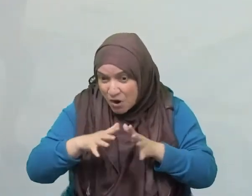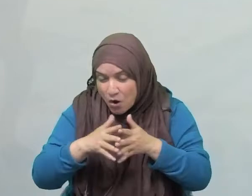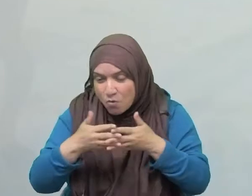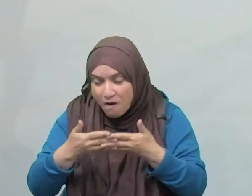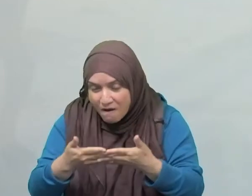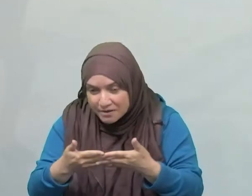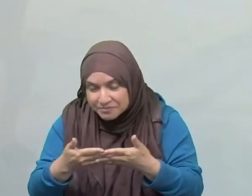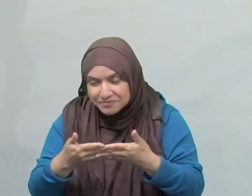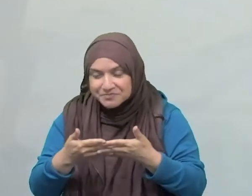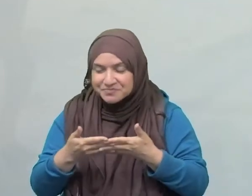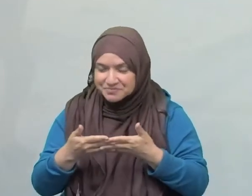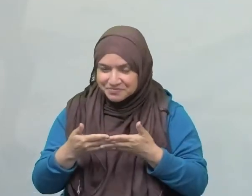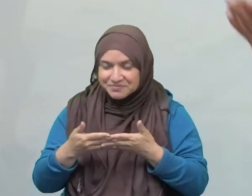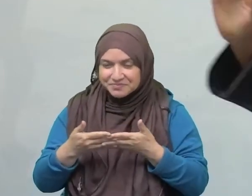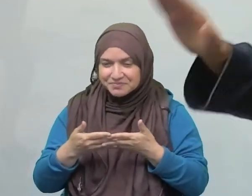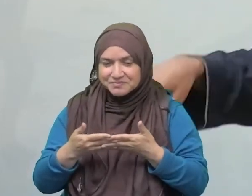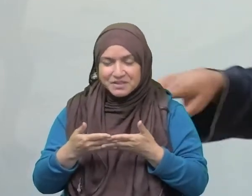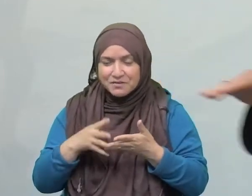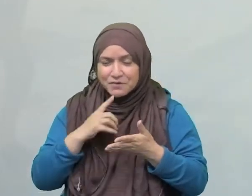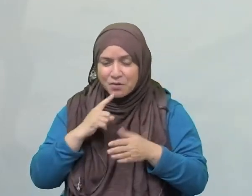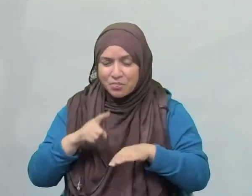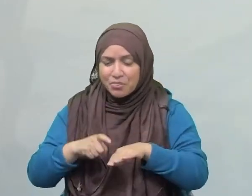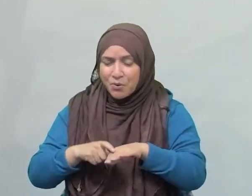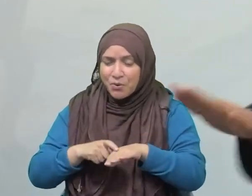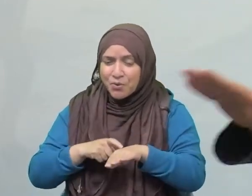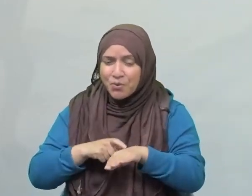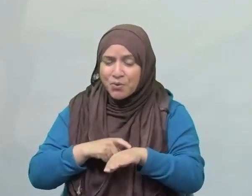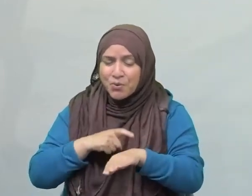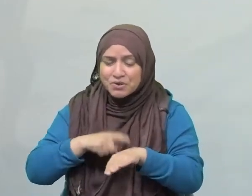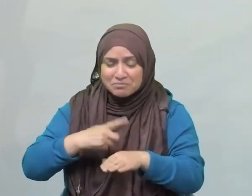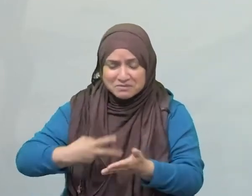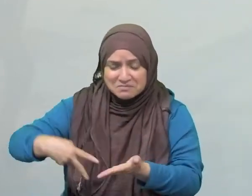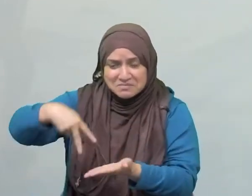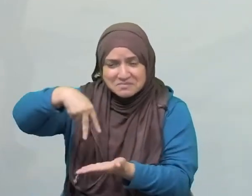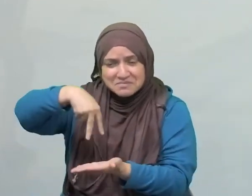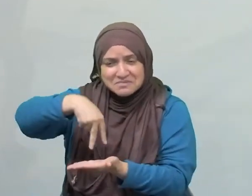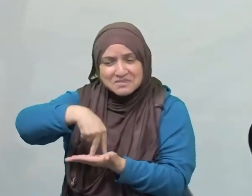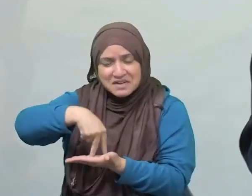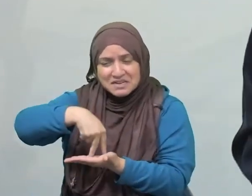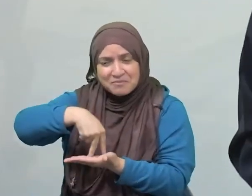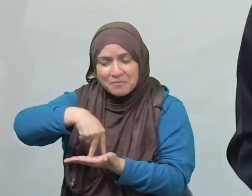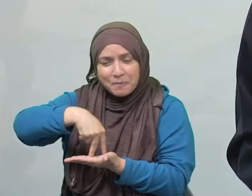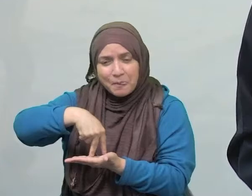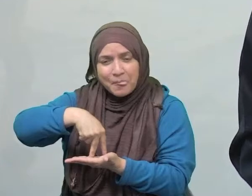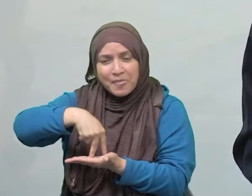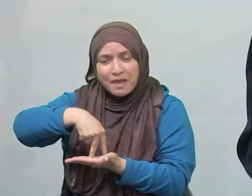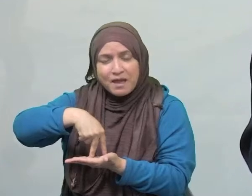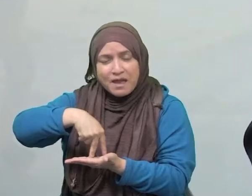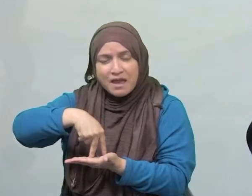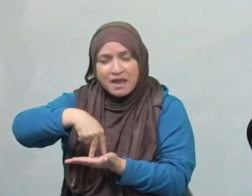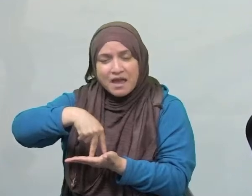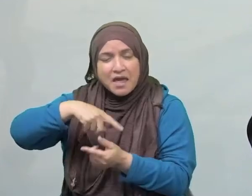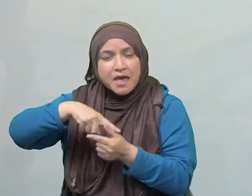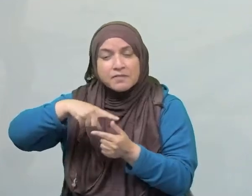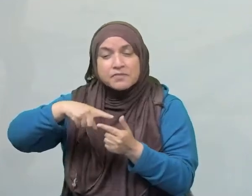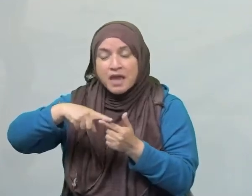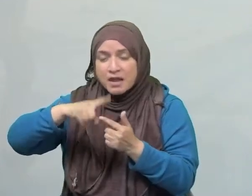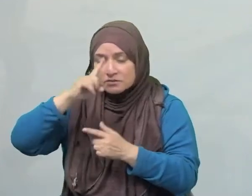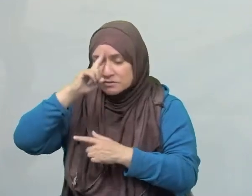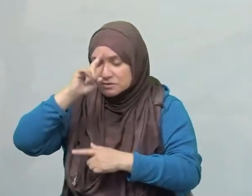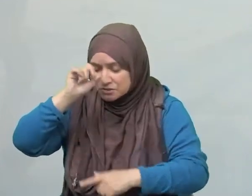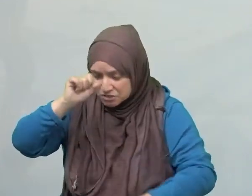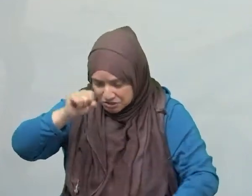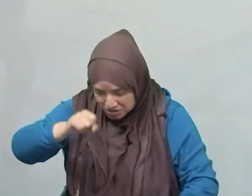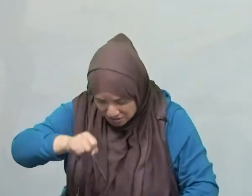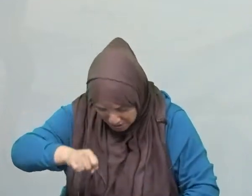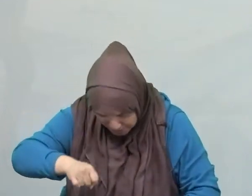he would read quran for so long you would think he was never going in and there were some nights that the prophet saw went into